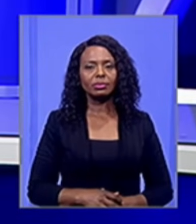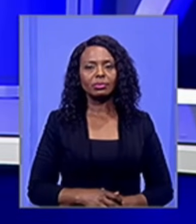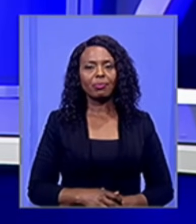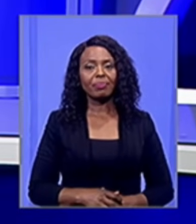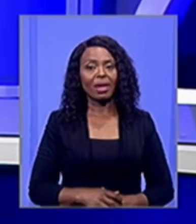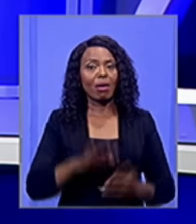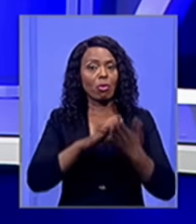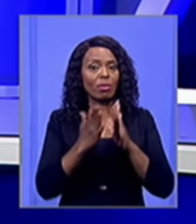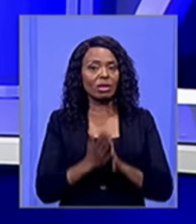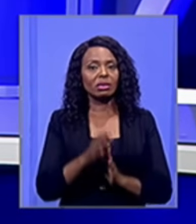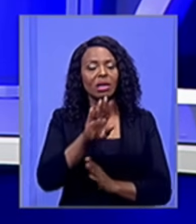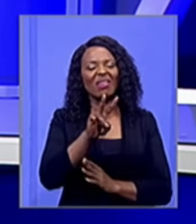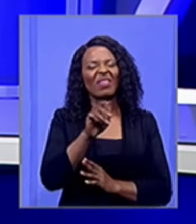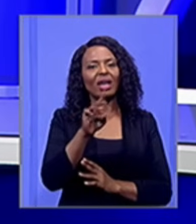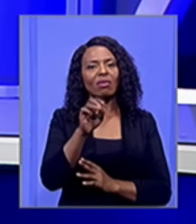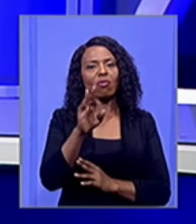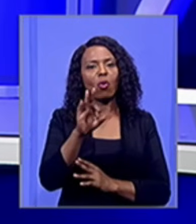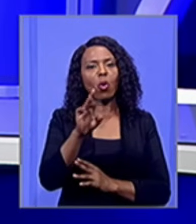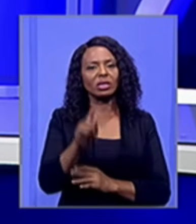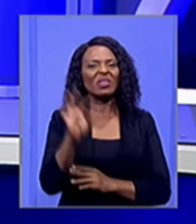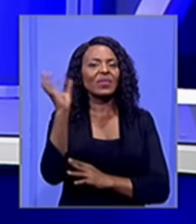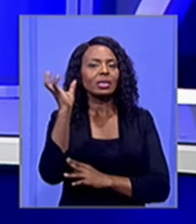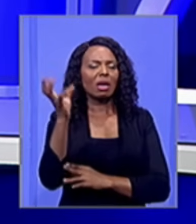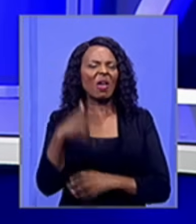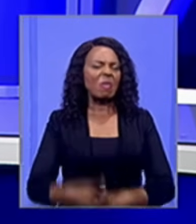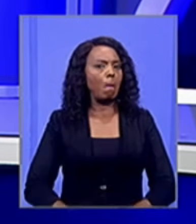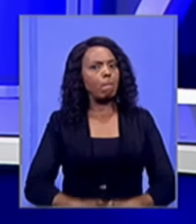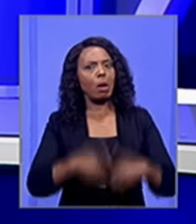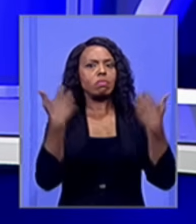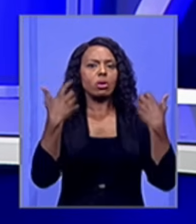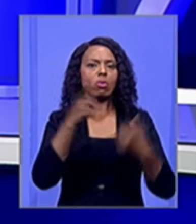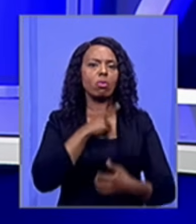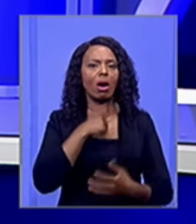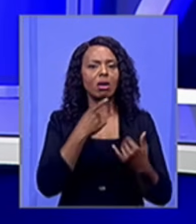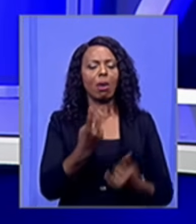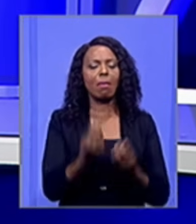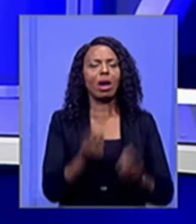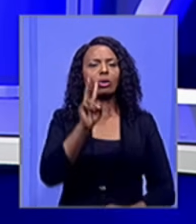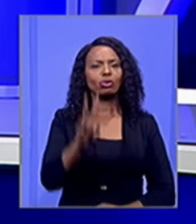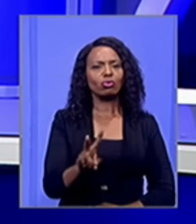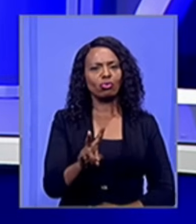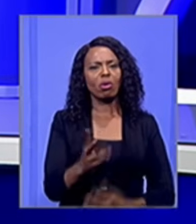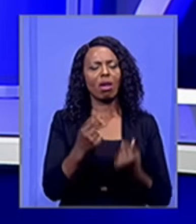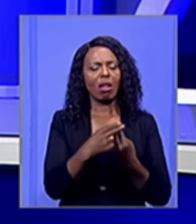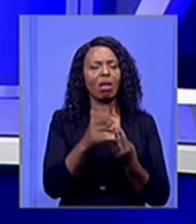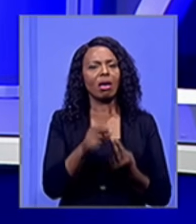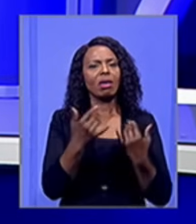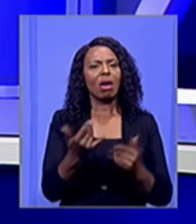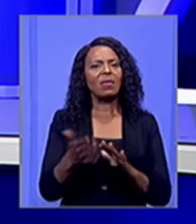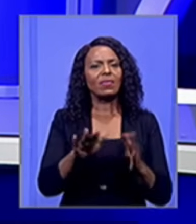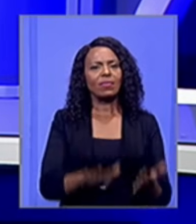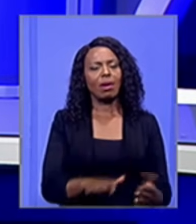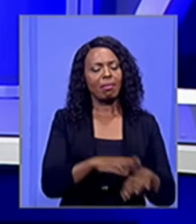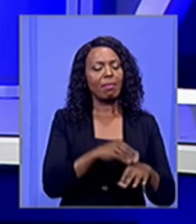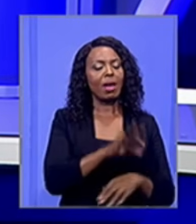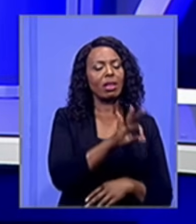Baahi ba Vredefort Free State ba halefile haholo ho latela ho hlokahala ha bana babedi ba motho ba dilemo tse 3 le ya